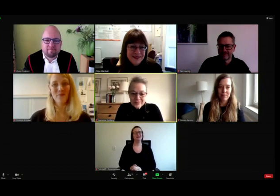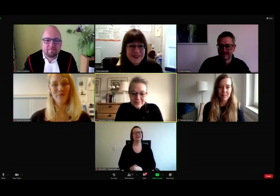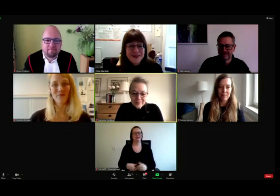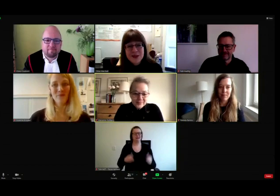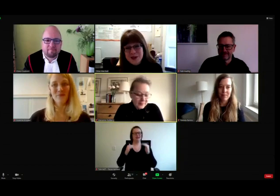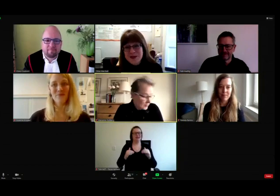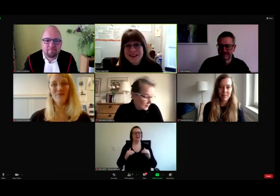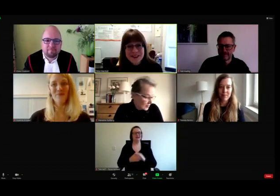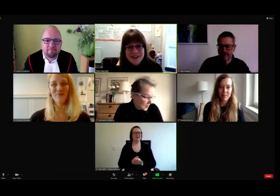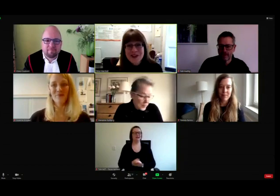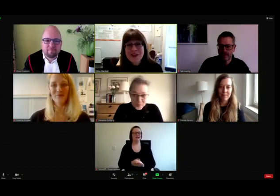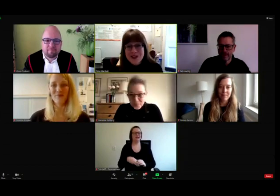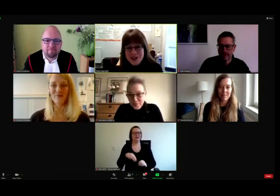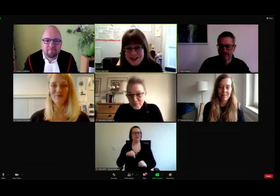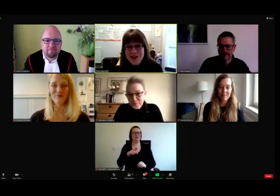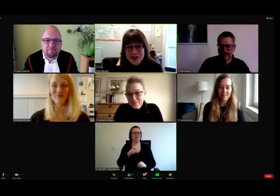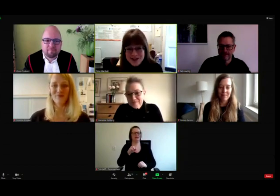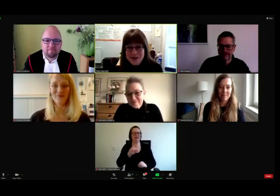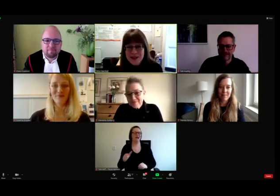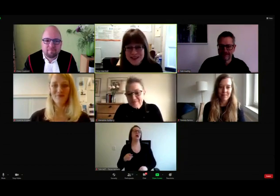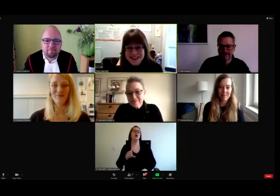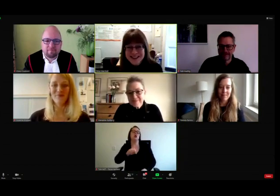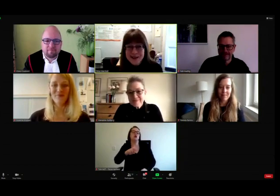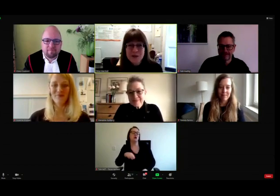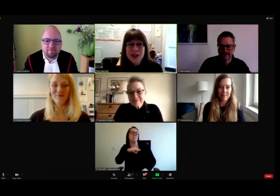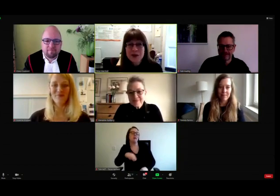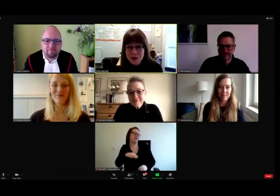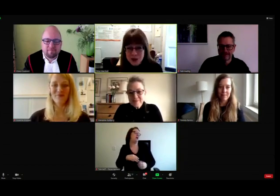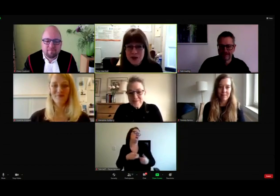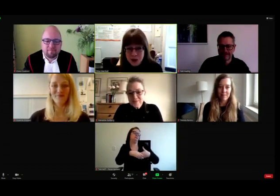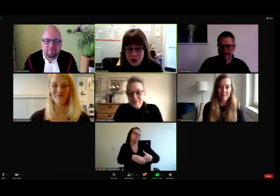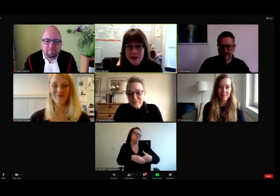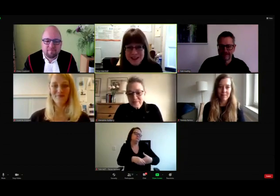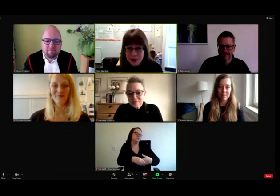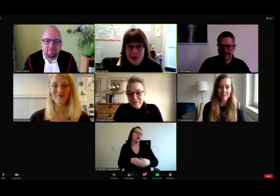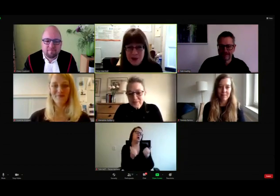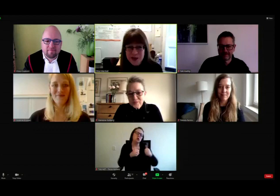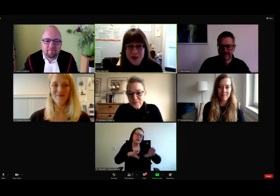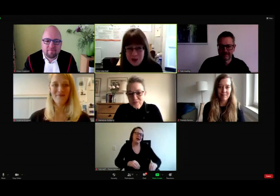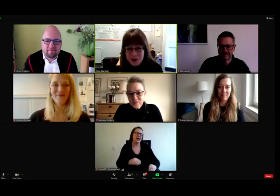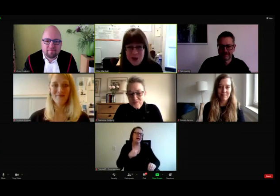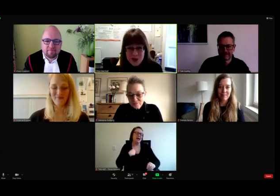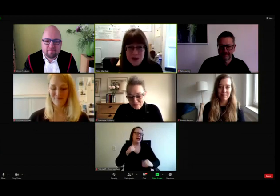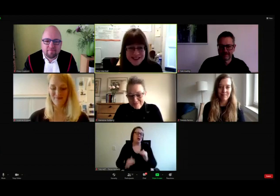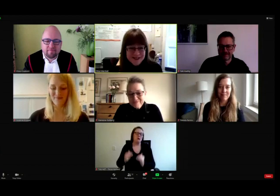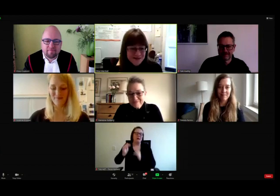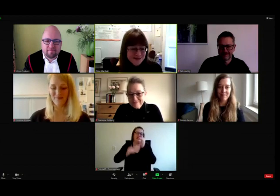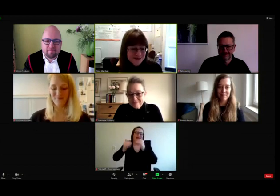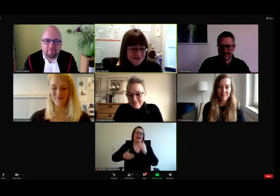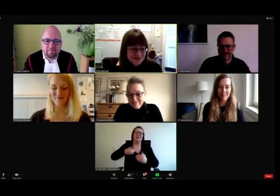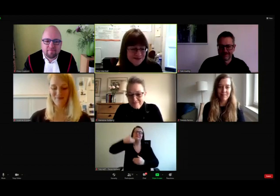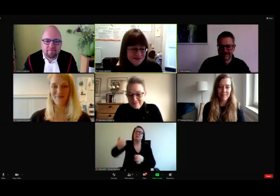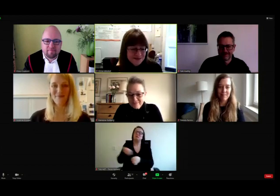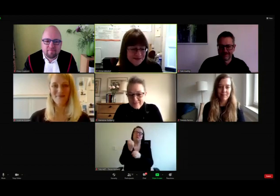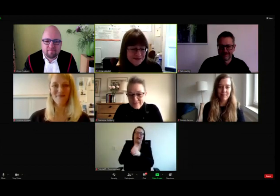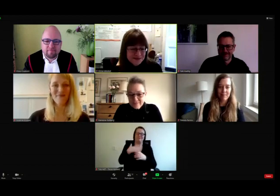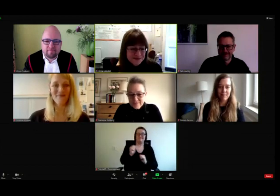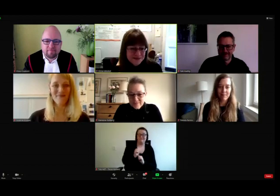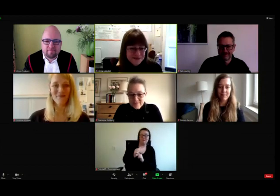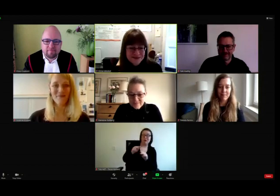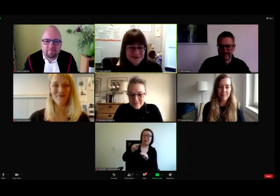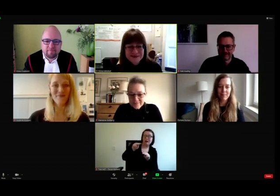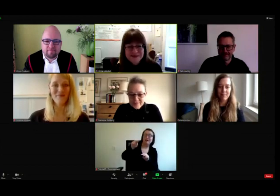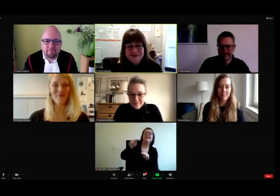Marshall. Dr. Manhardt, congratulations. Well done. And I'm looking forward to following your career and your future work.